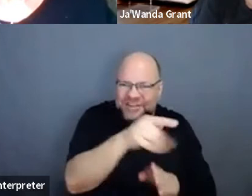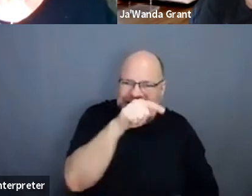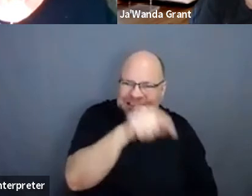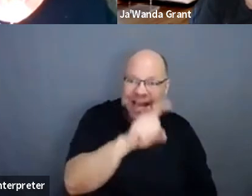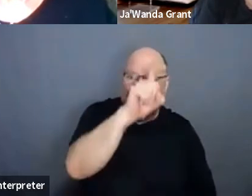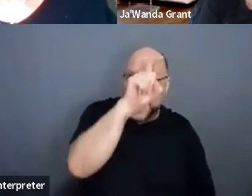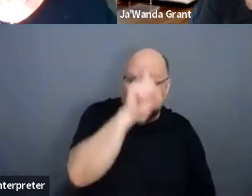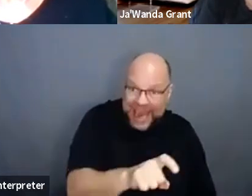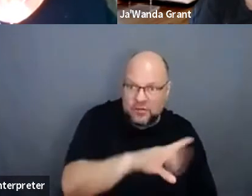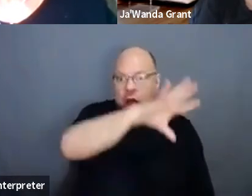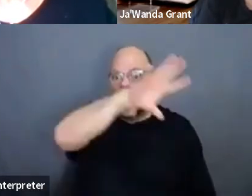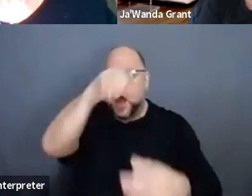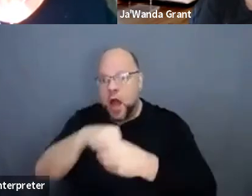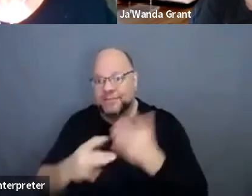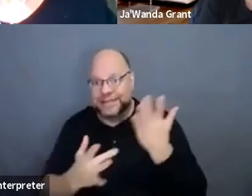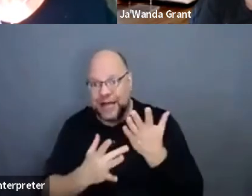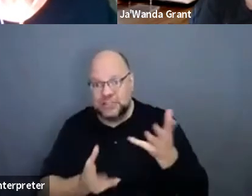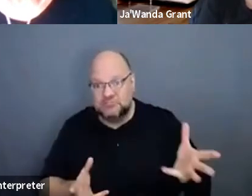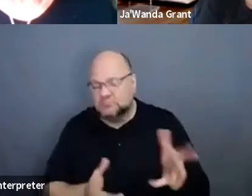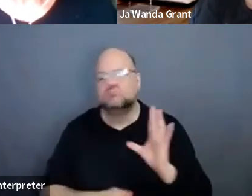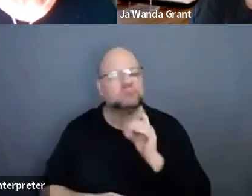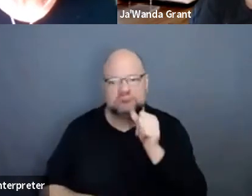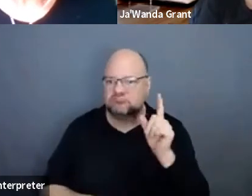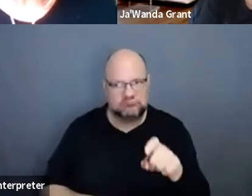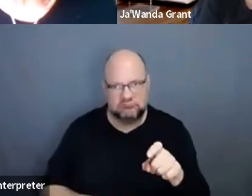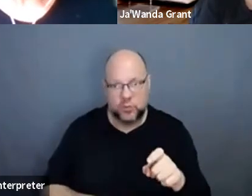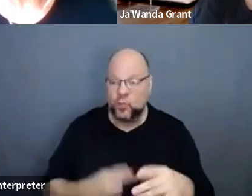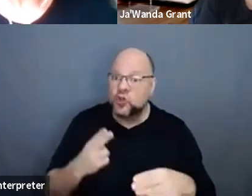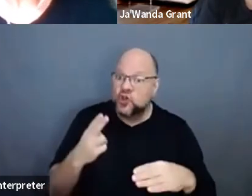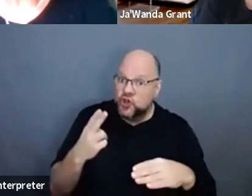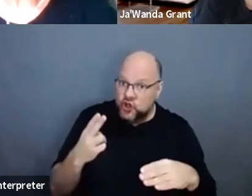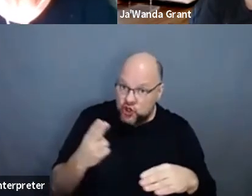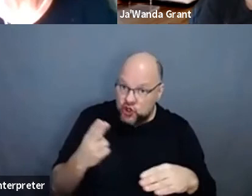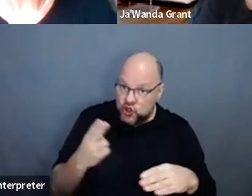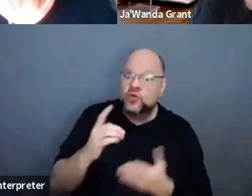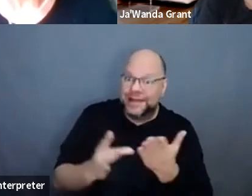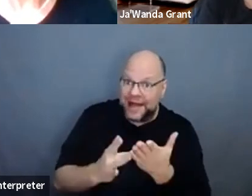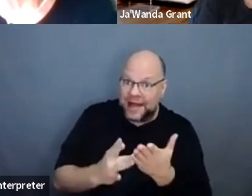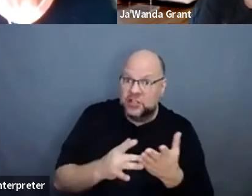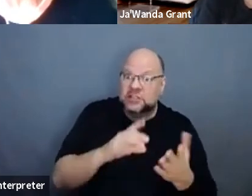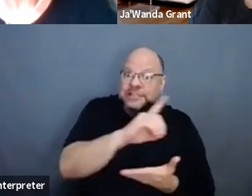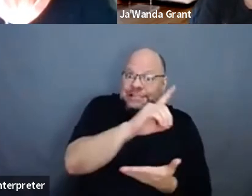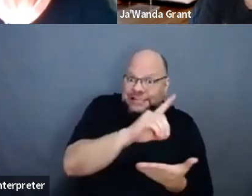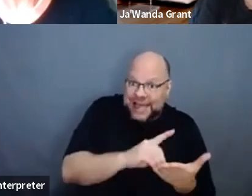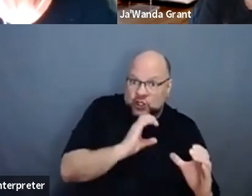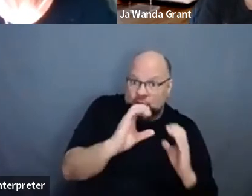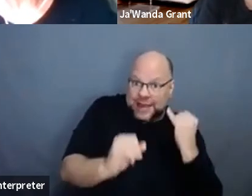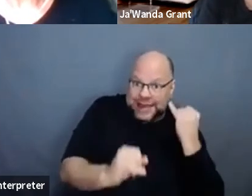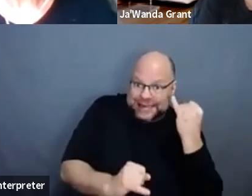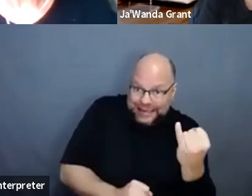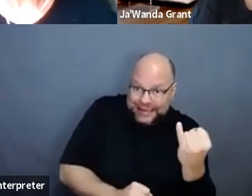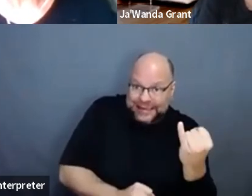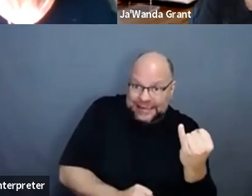to be technology driven. We also use technologies to do design and to communicate our ideas and to come up